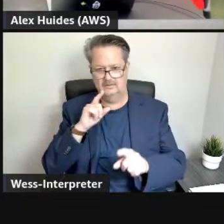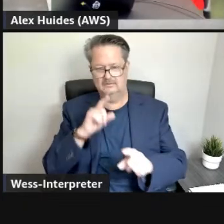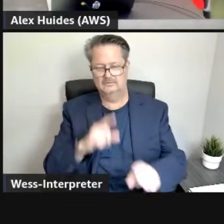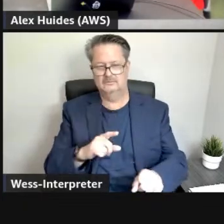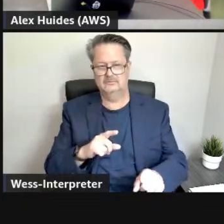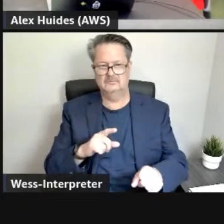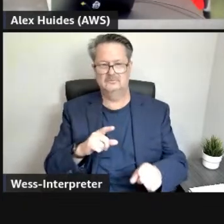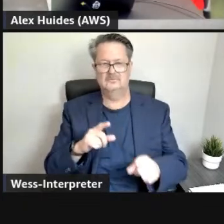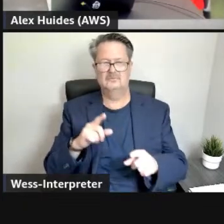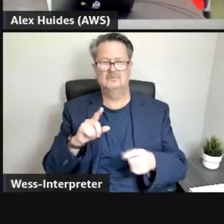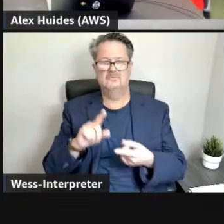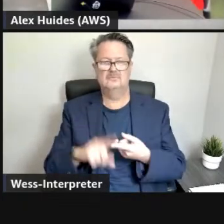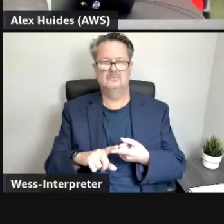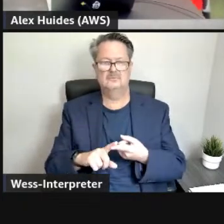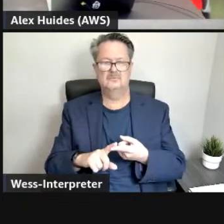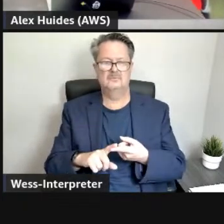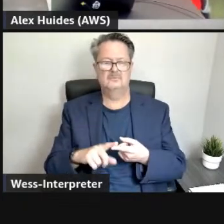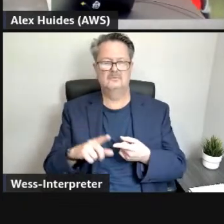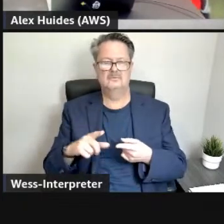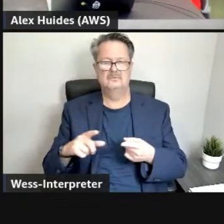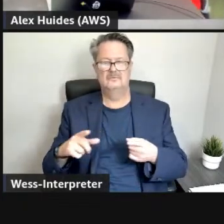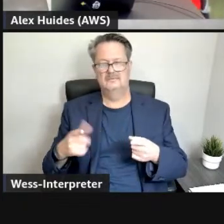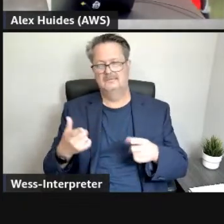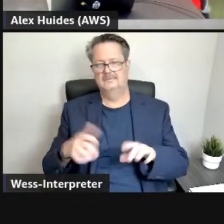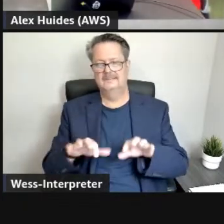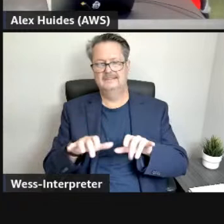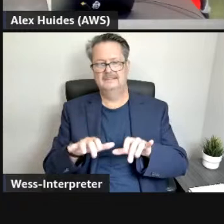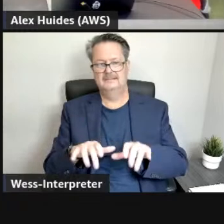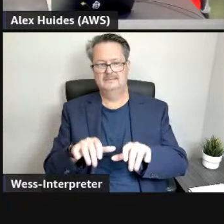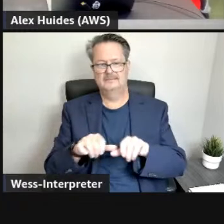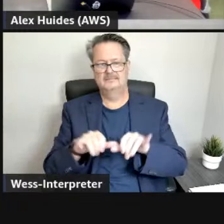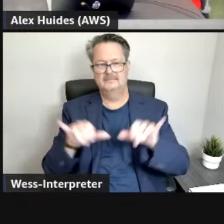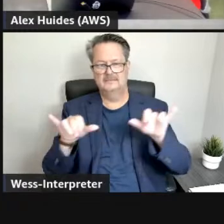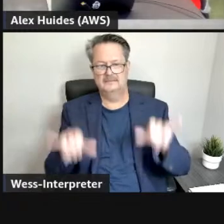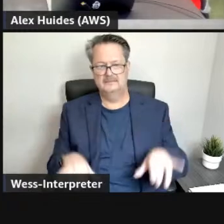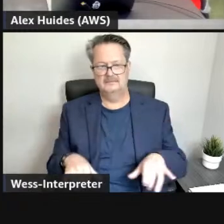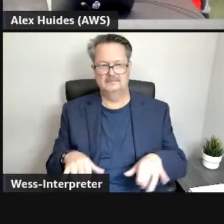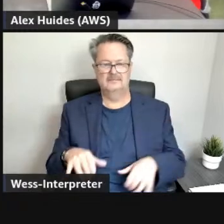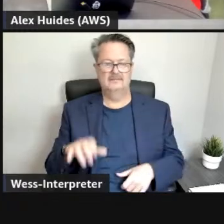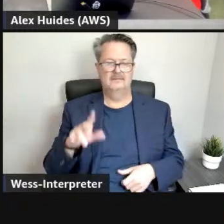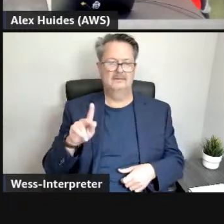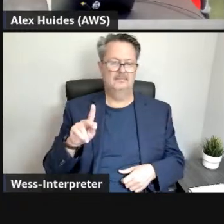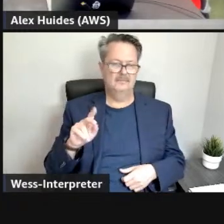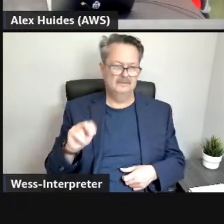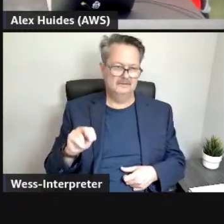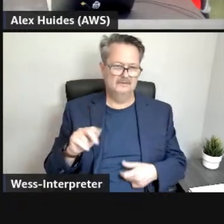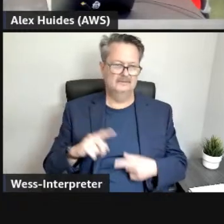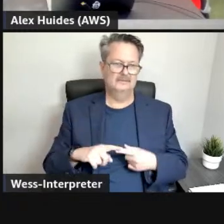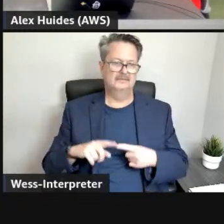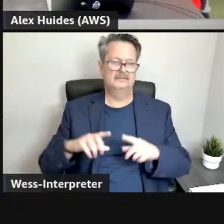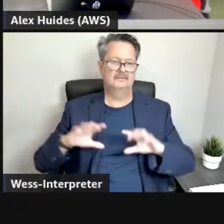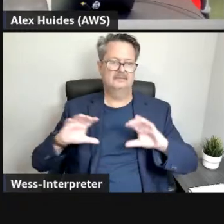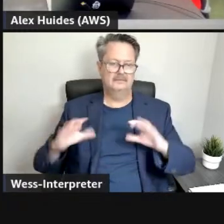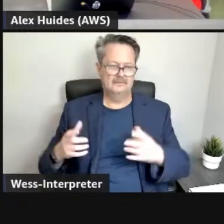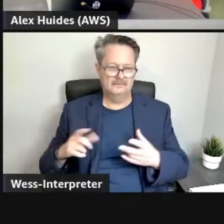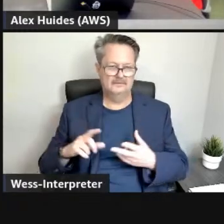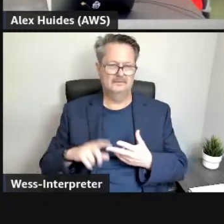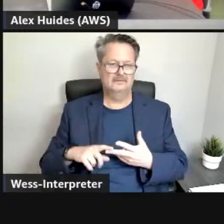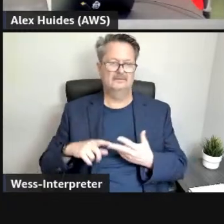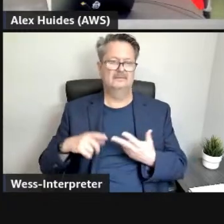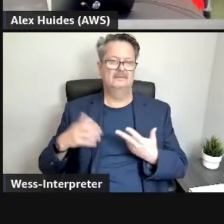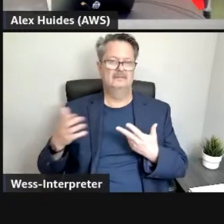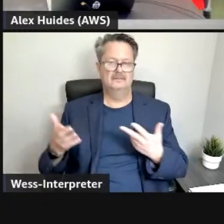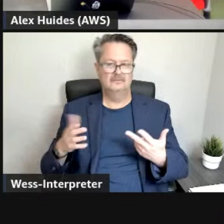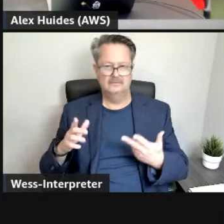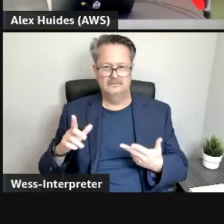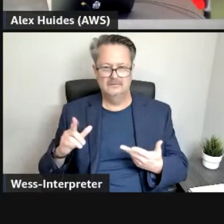only rely on, let's say, Kubernetes, containers, like also be serverless, could also be